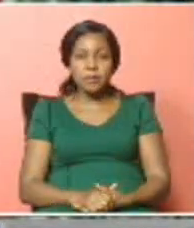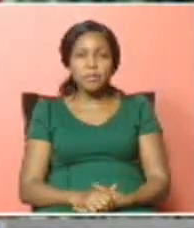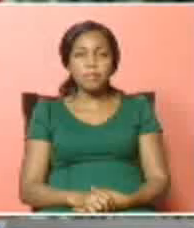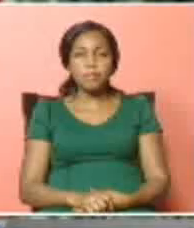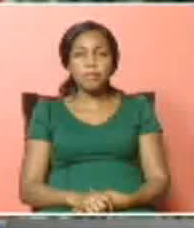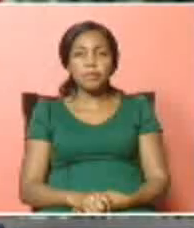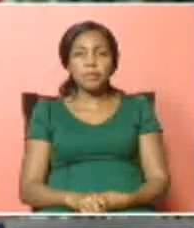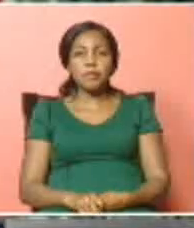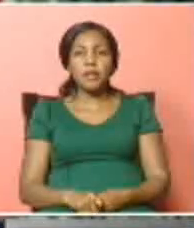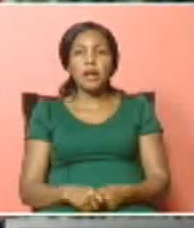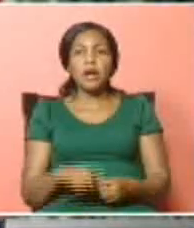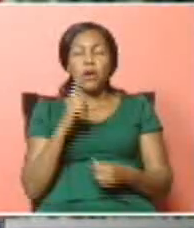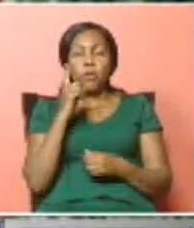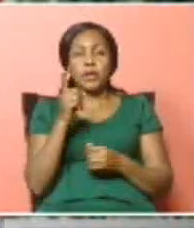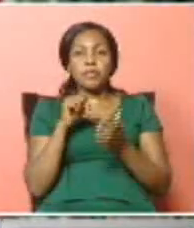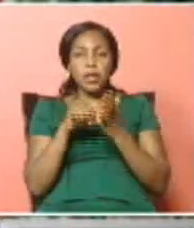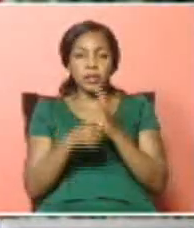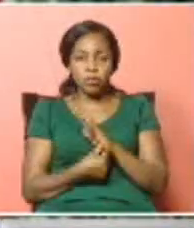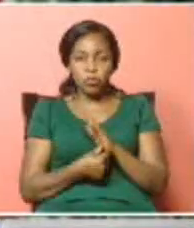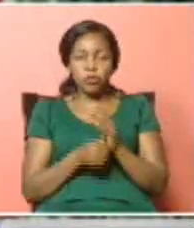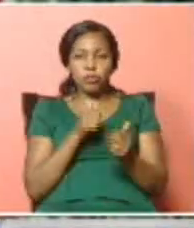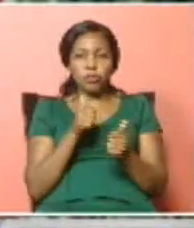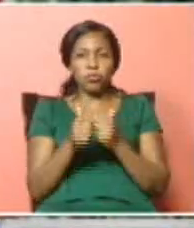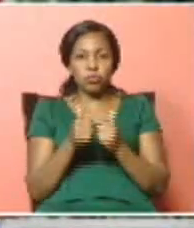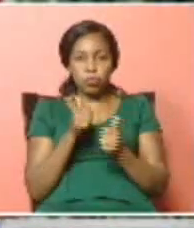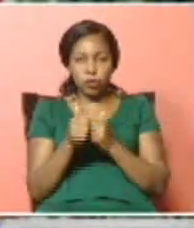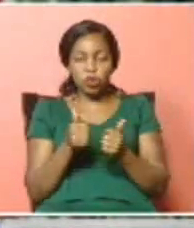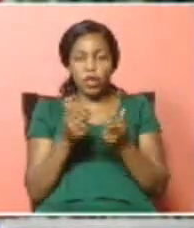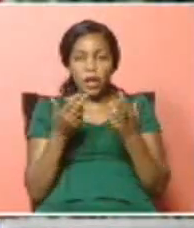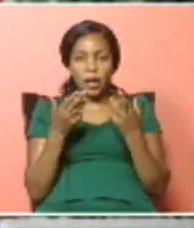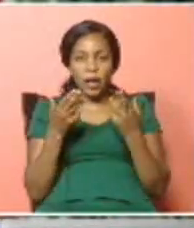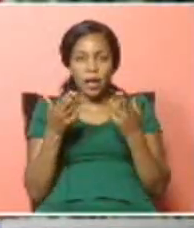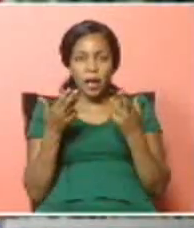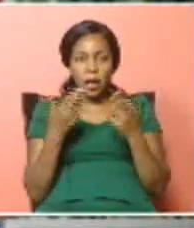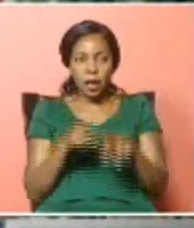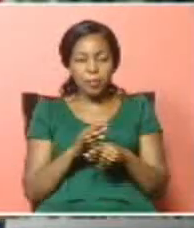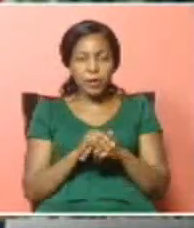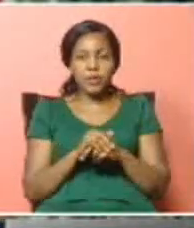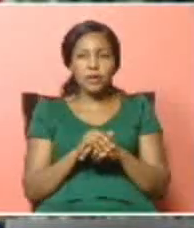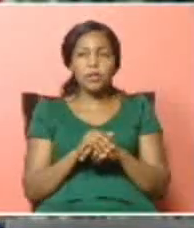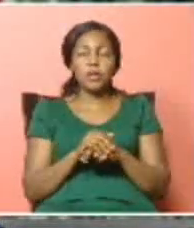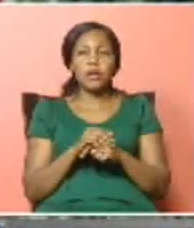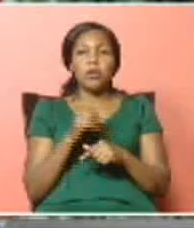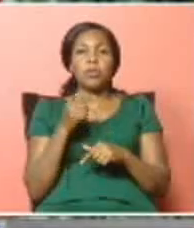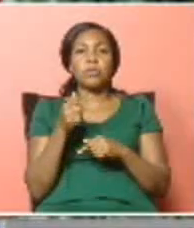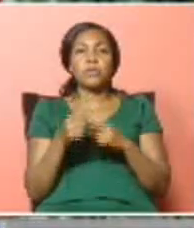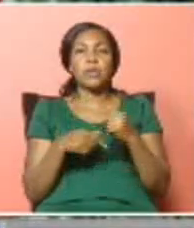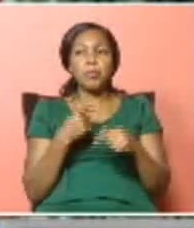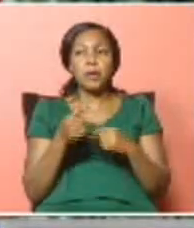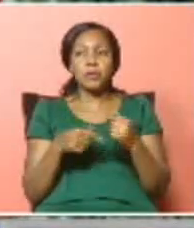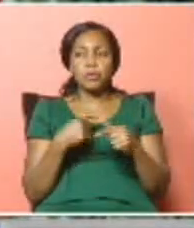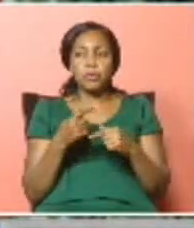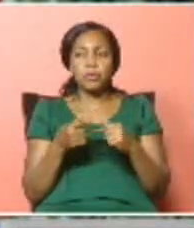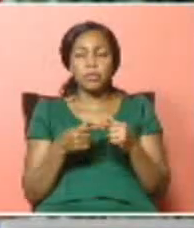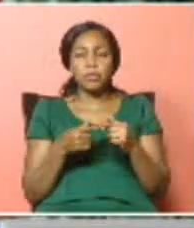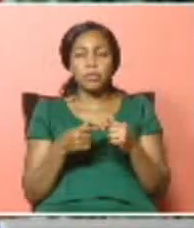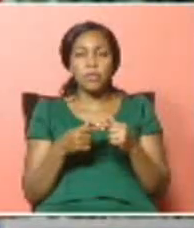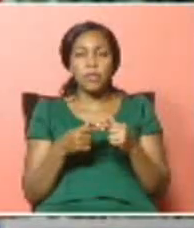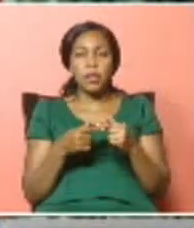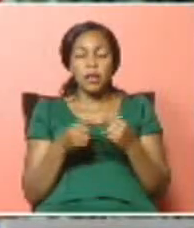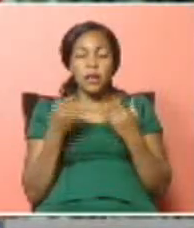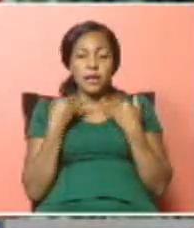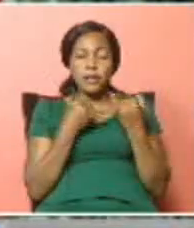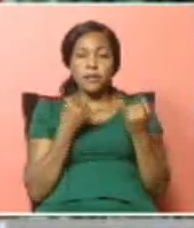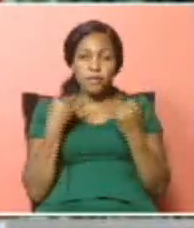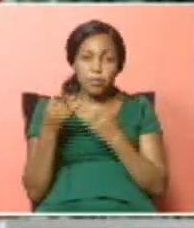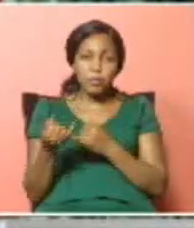COVID-19. Mm. One of the issues that really came out is it was about the